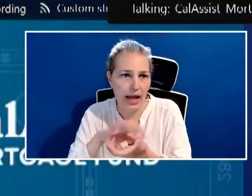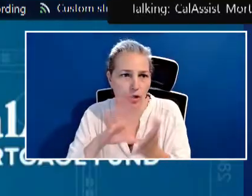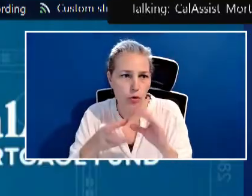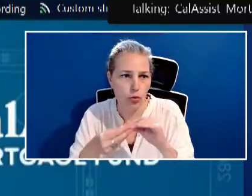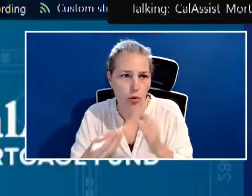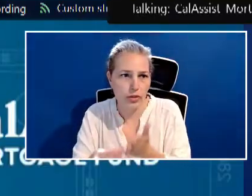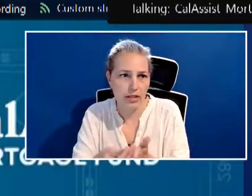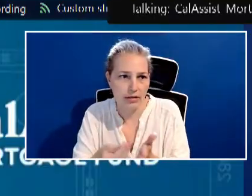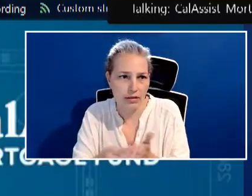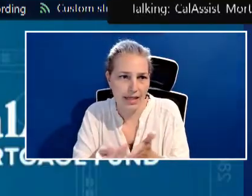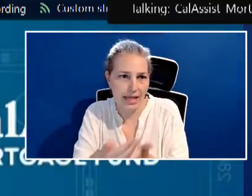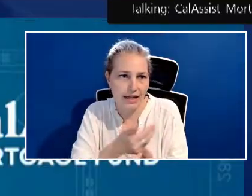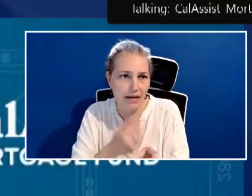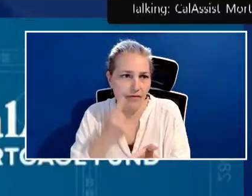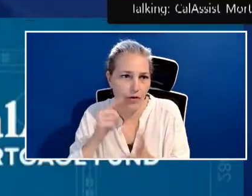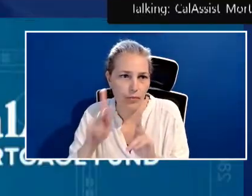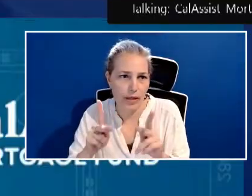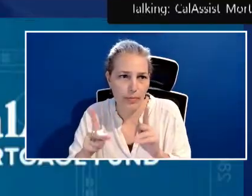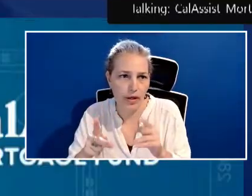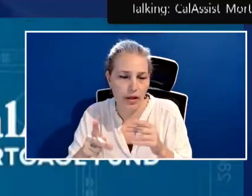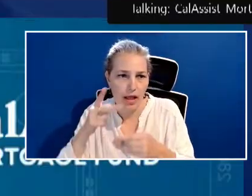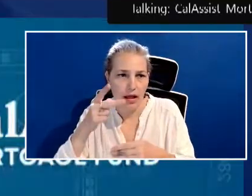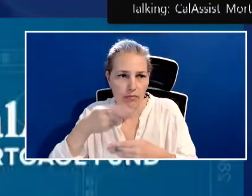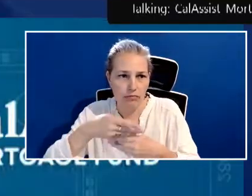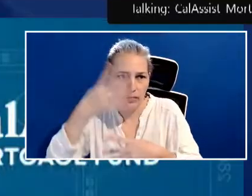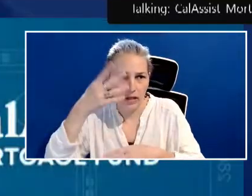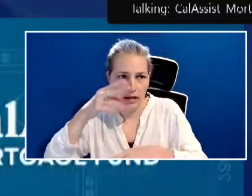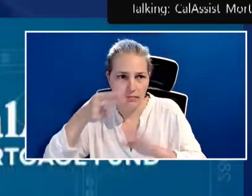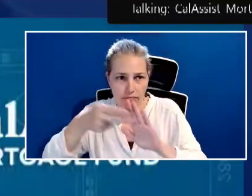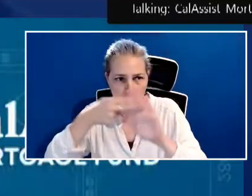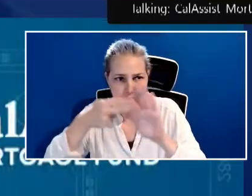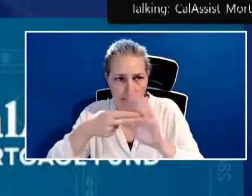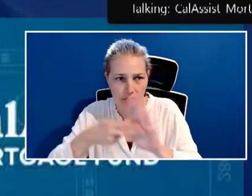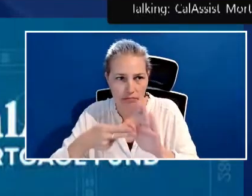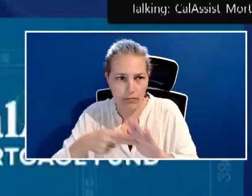the adults who live in the house, but just the people listed on the mortgage.